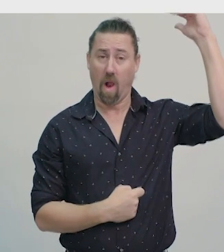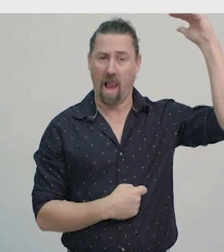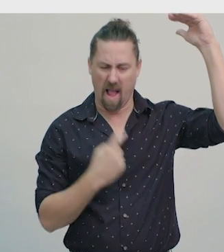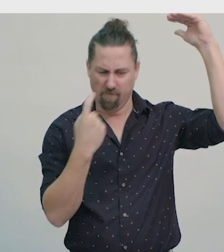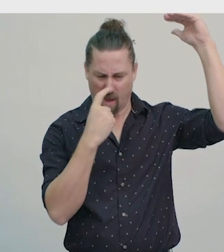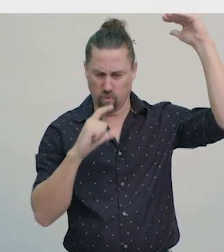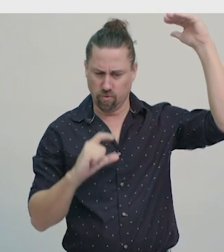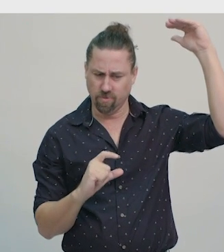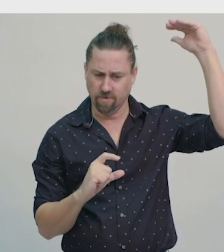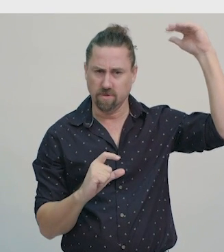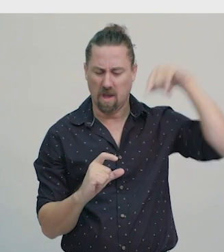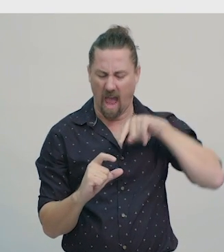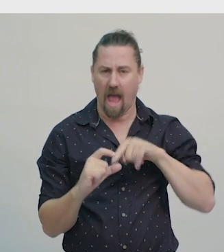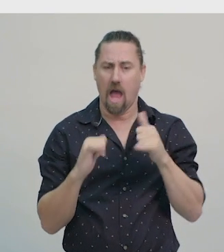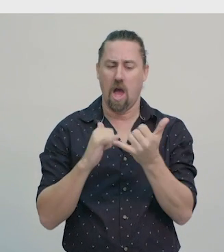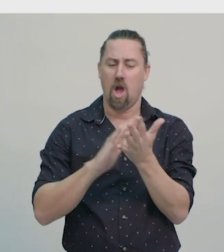too.